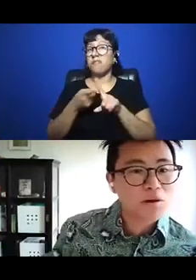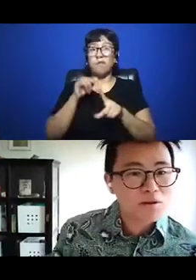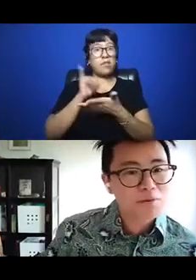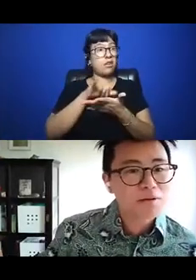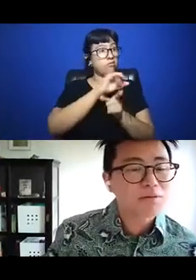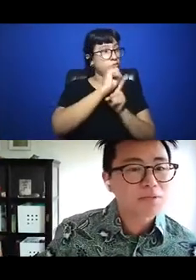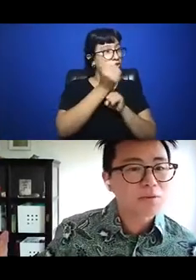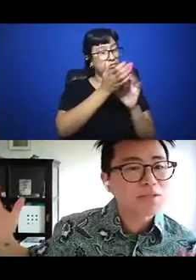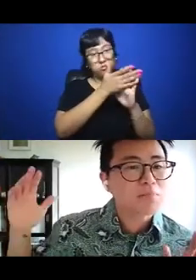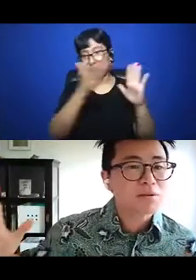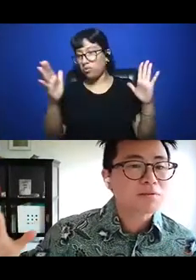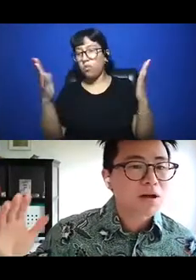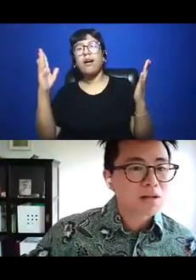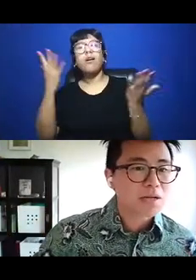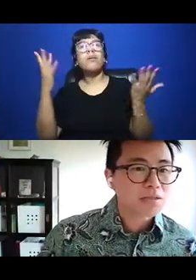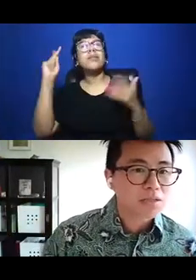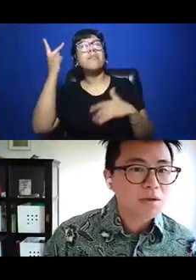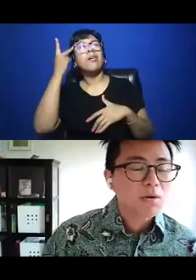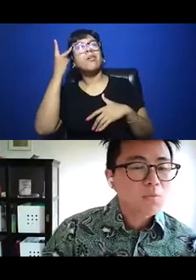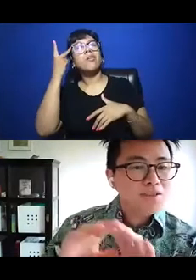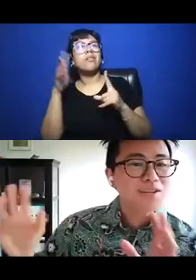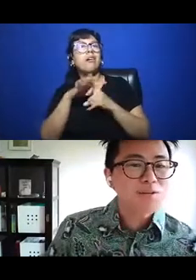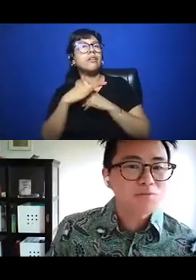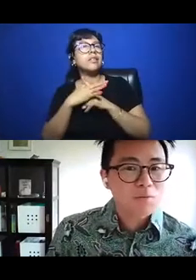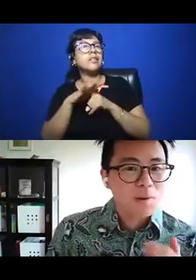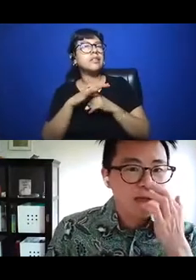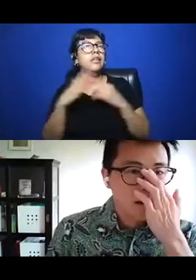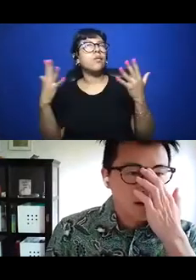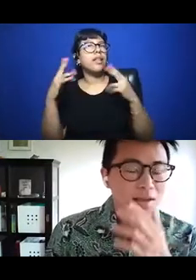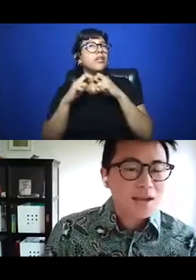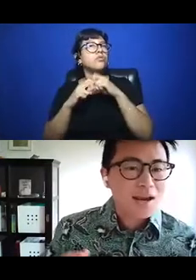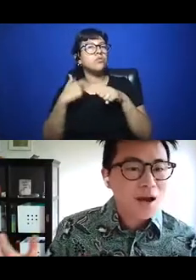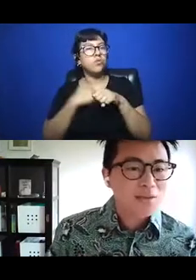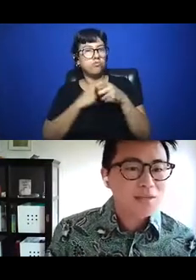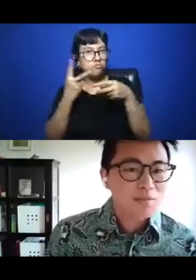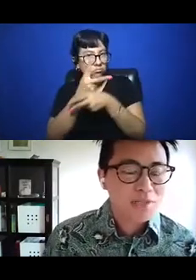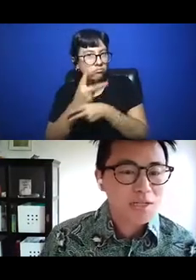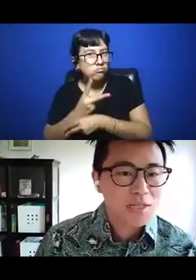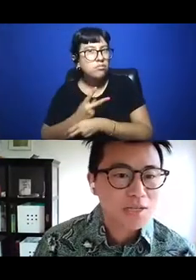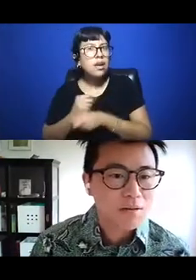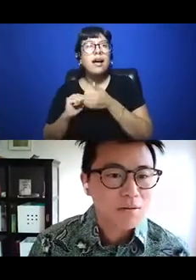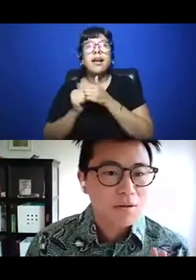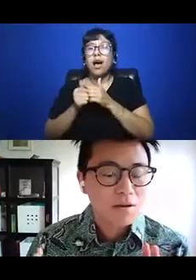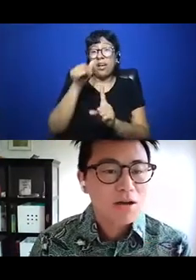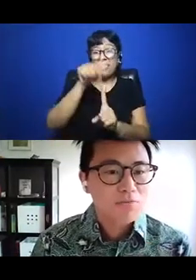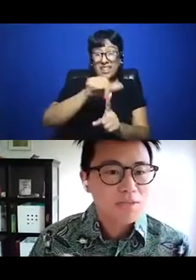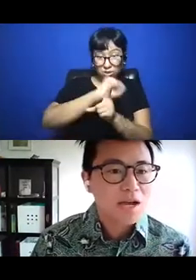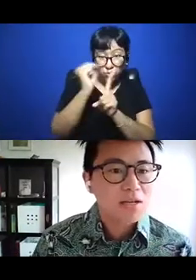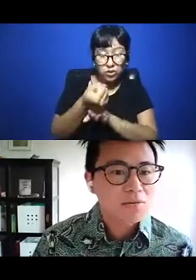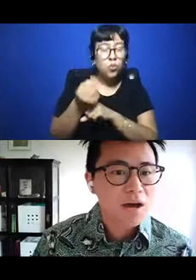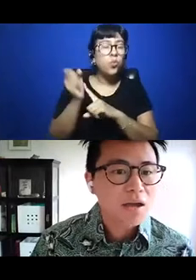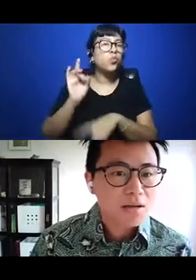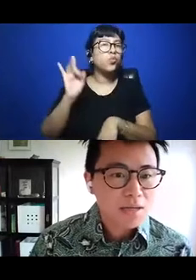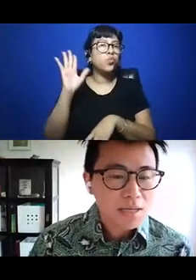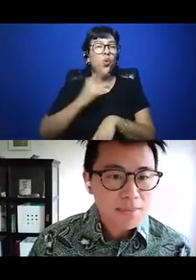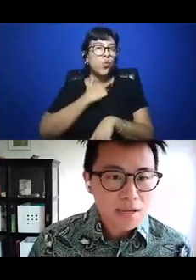to what is our political context? What are the issues we were working on, and how would this potentially cause risks to us